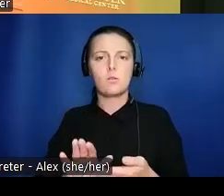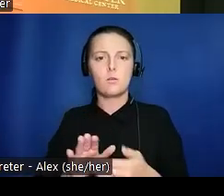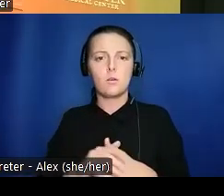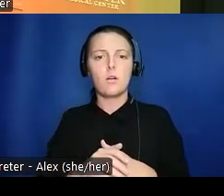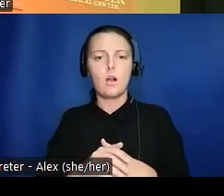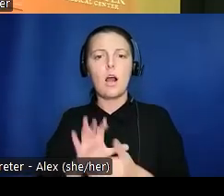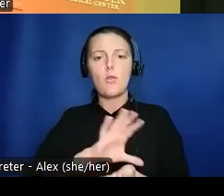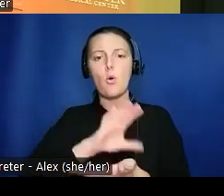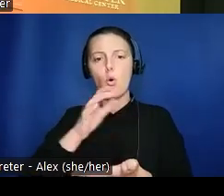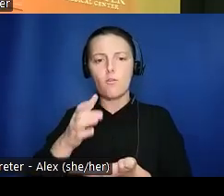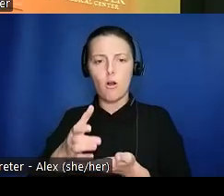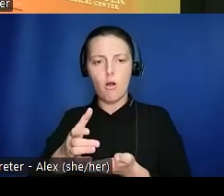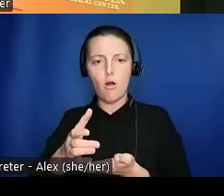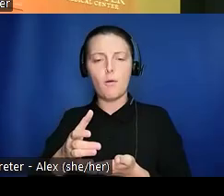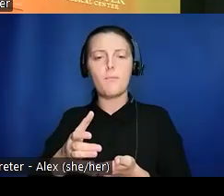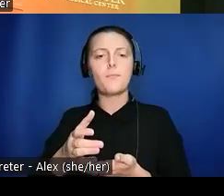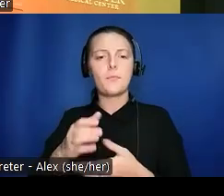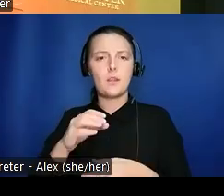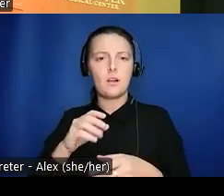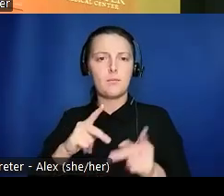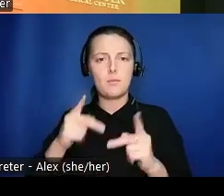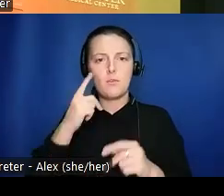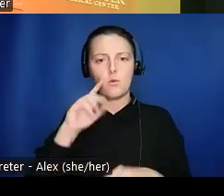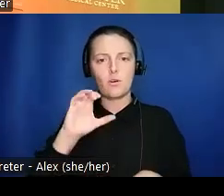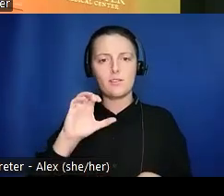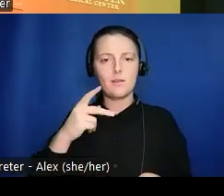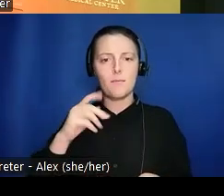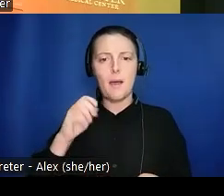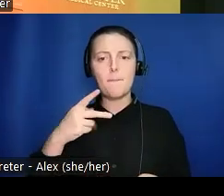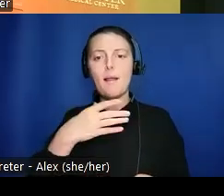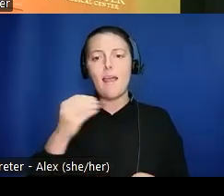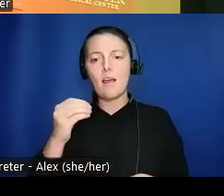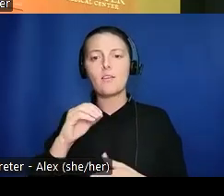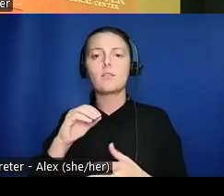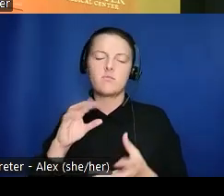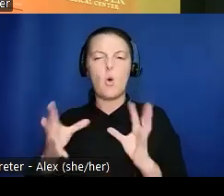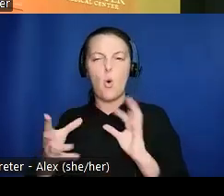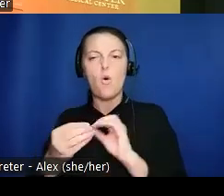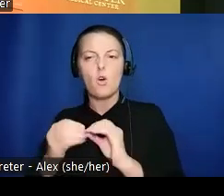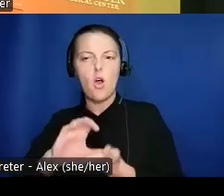well. And we are also looking to develop